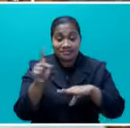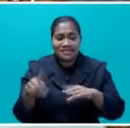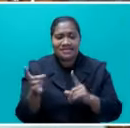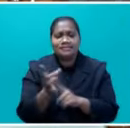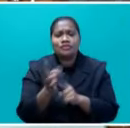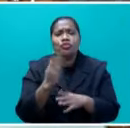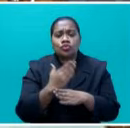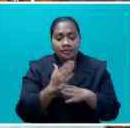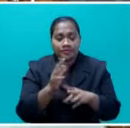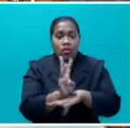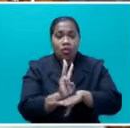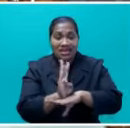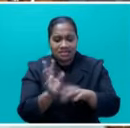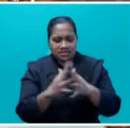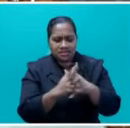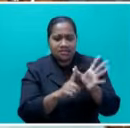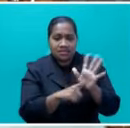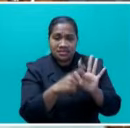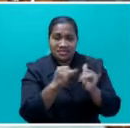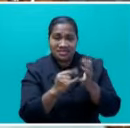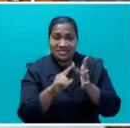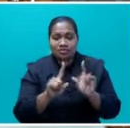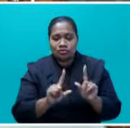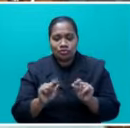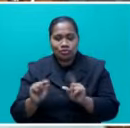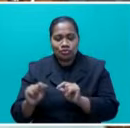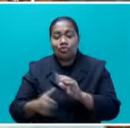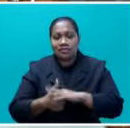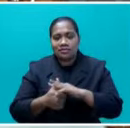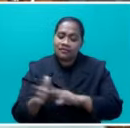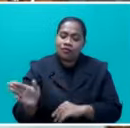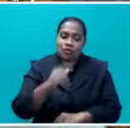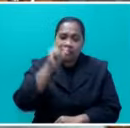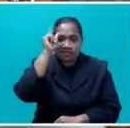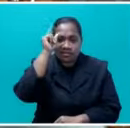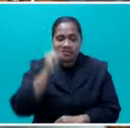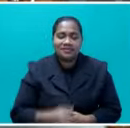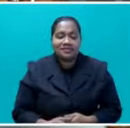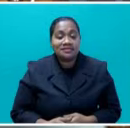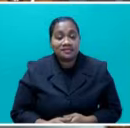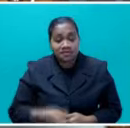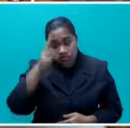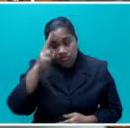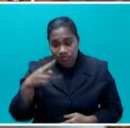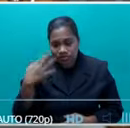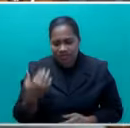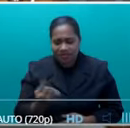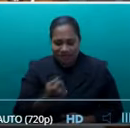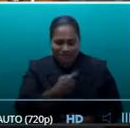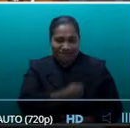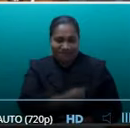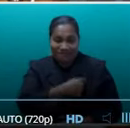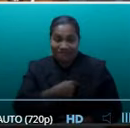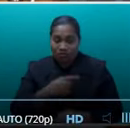with regard to ensuring that wireless services are accessible to all Fijians. Mr. Speaker, sir, we have a steadfast commitment that